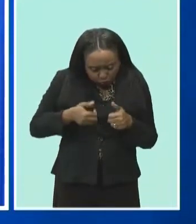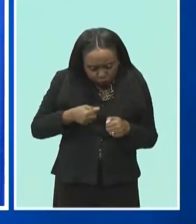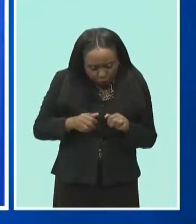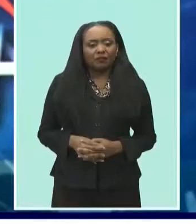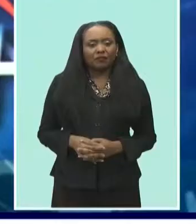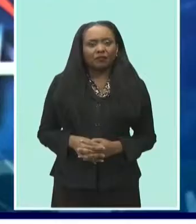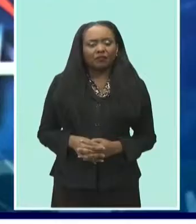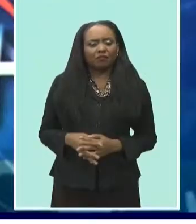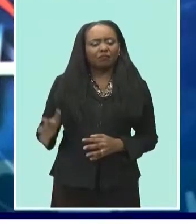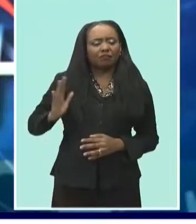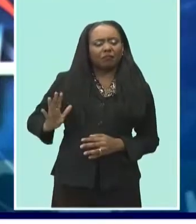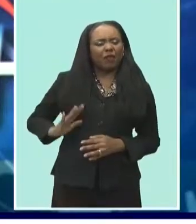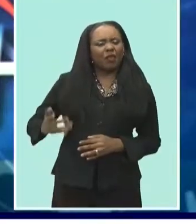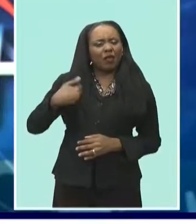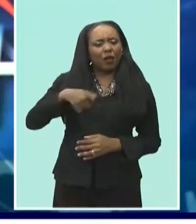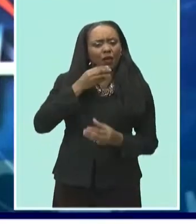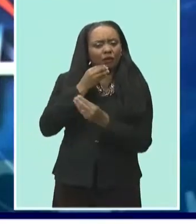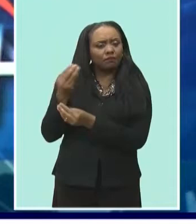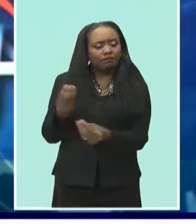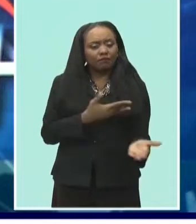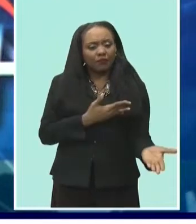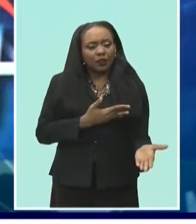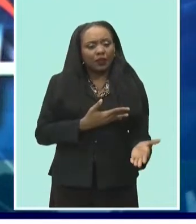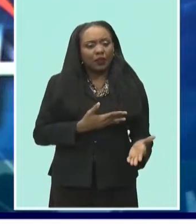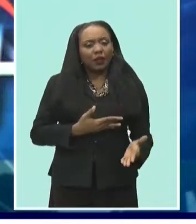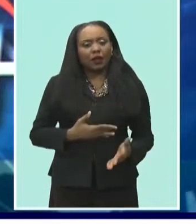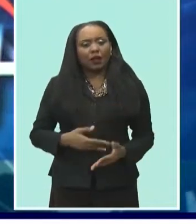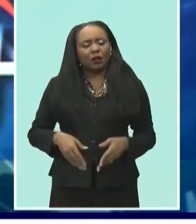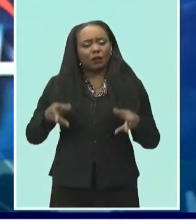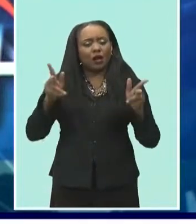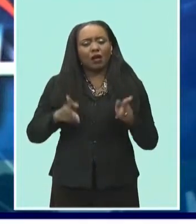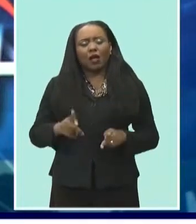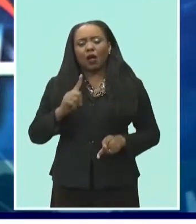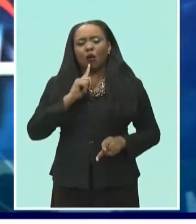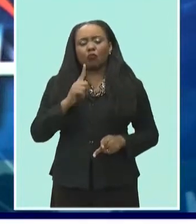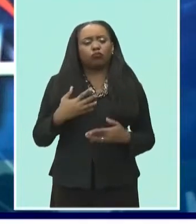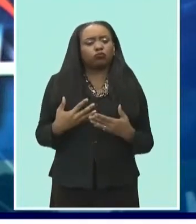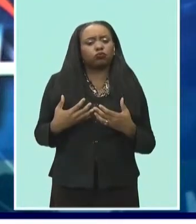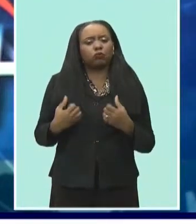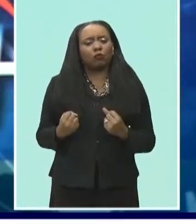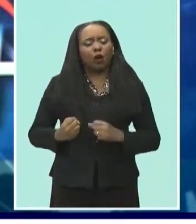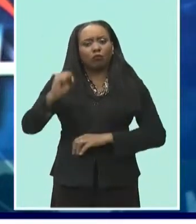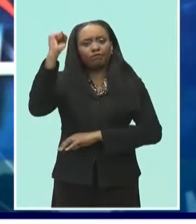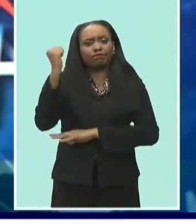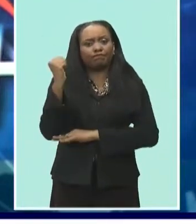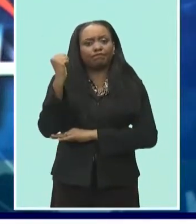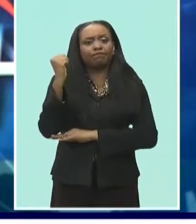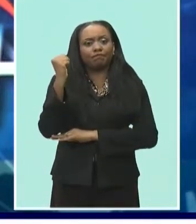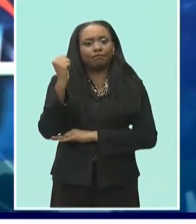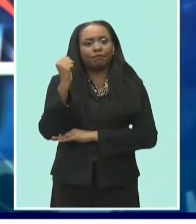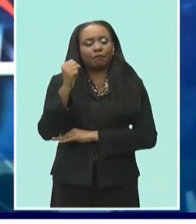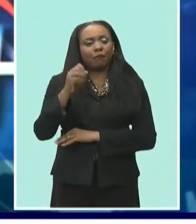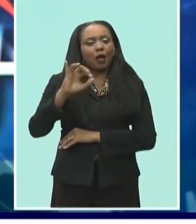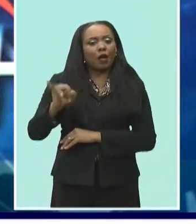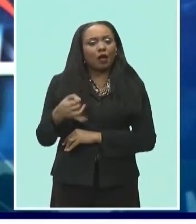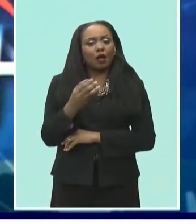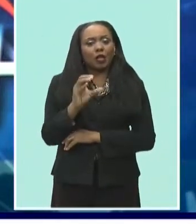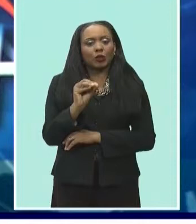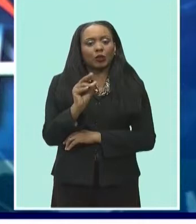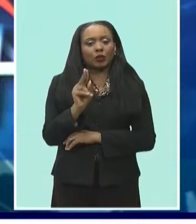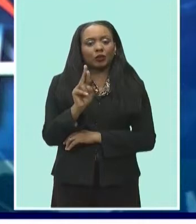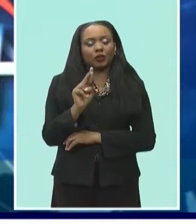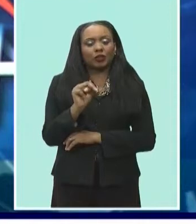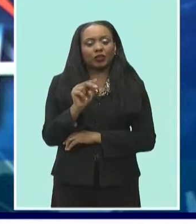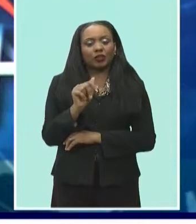or her home. Well, as we told you earlier, a titan of the journalism profession in Barbados was laid to rest today. Hundreds, led